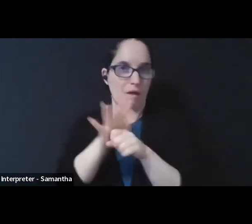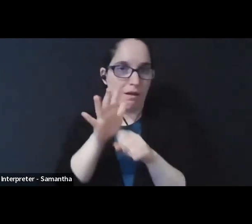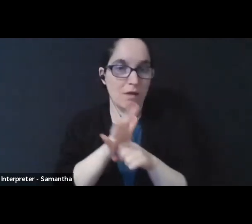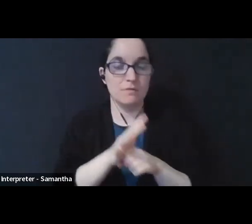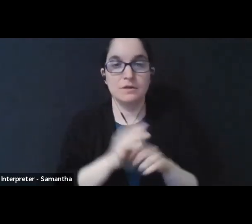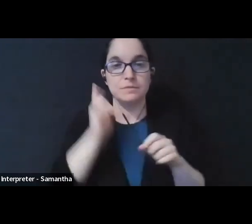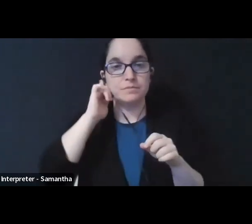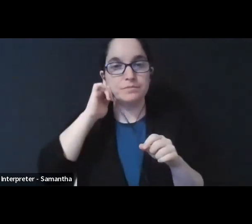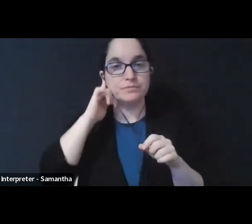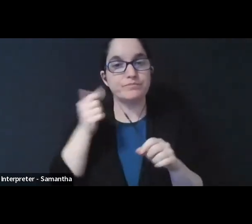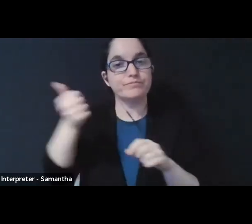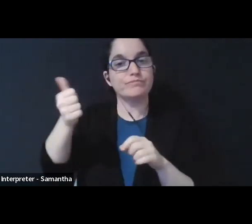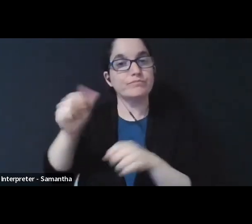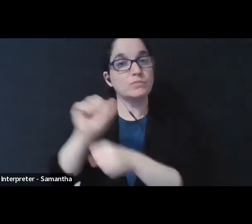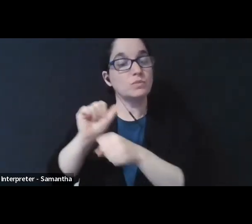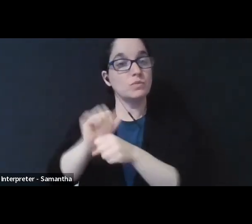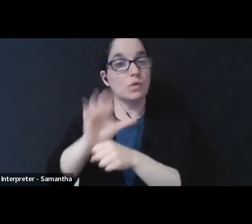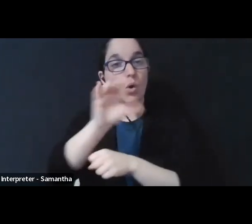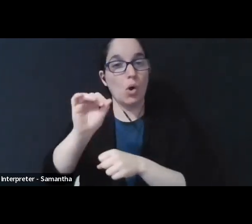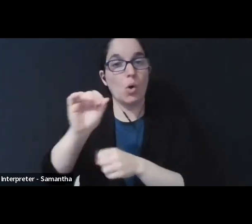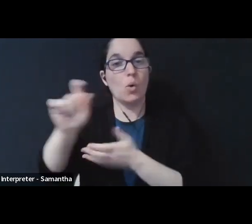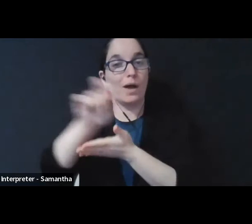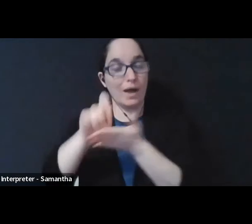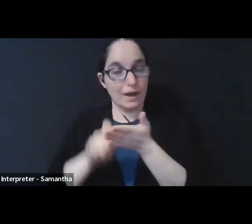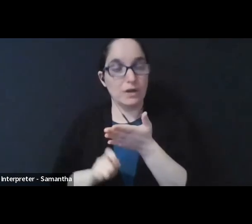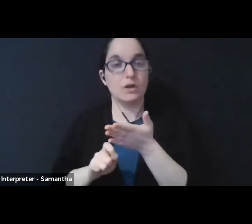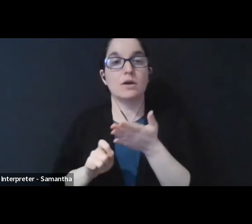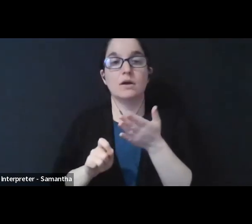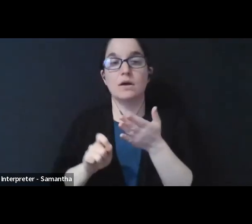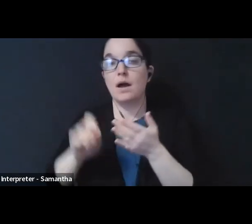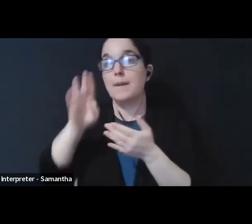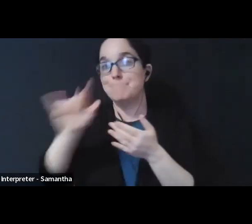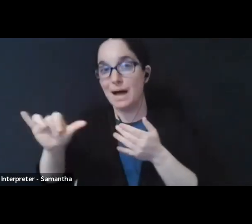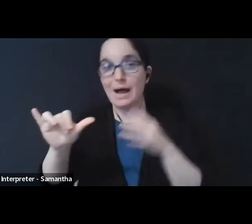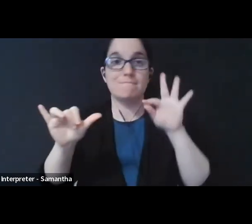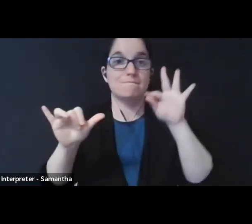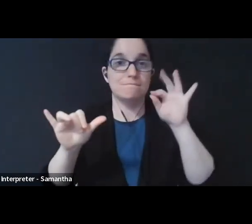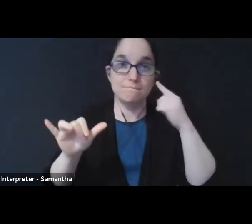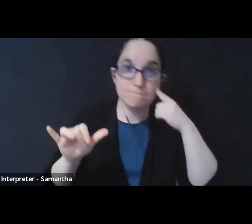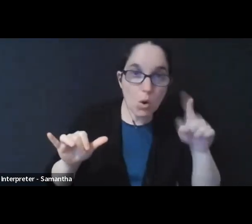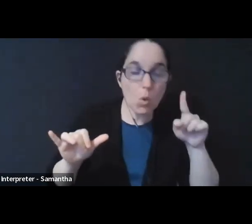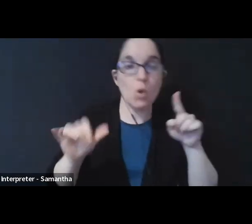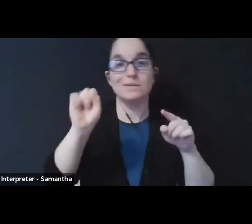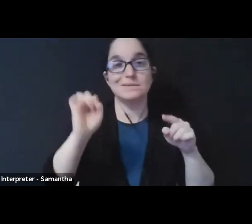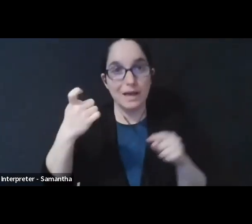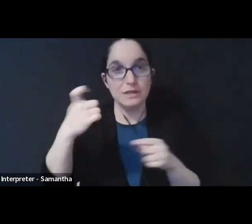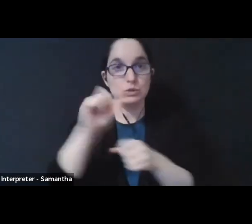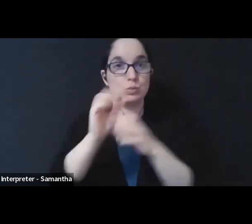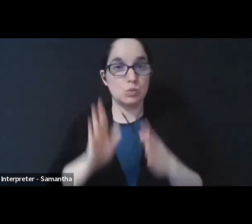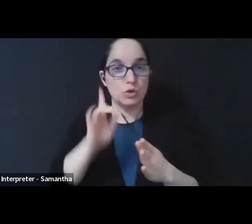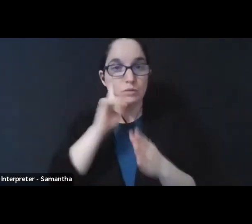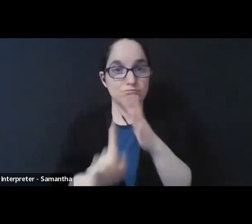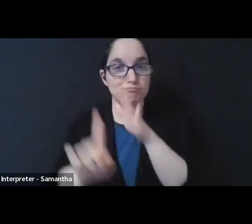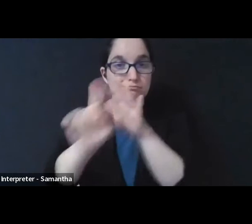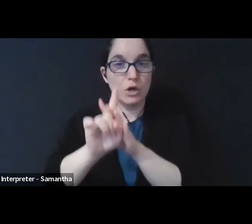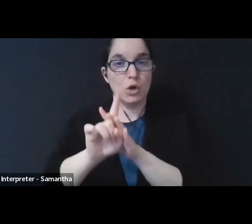was co-editor of Tits and Sass, a seminal media outlet by and for sex workers, which was featured in the New York Times, The New Yorker, and